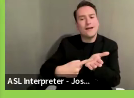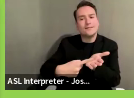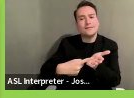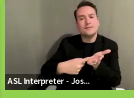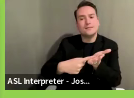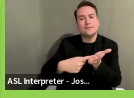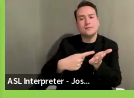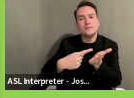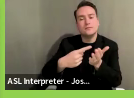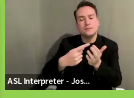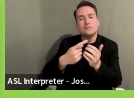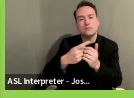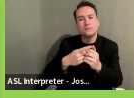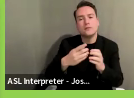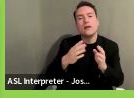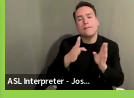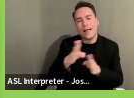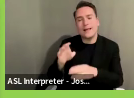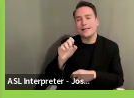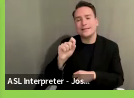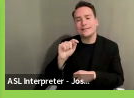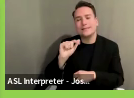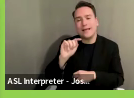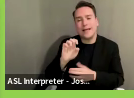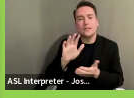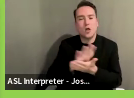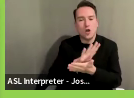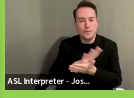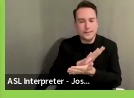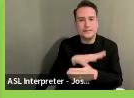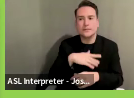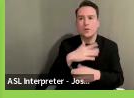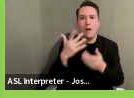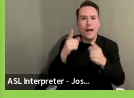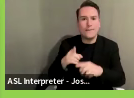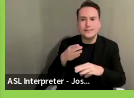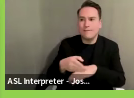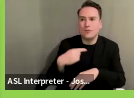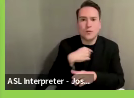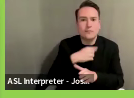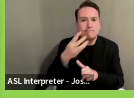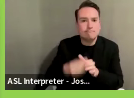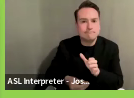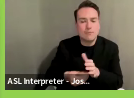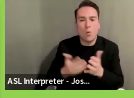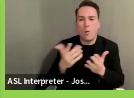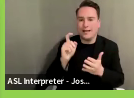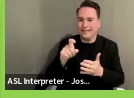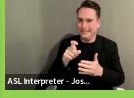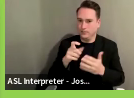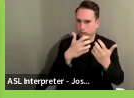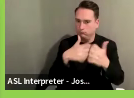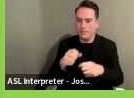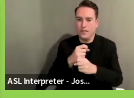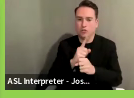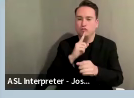planning documents, which governs what happens when we pass away and what do we need to have done to make sure that it's an easy,